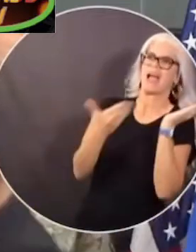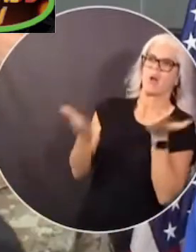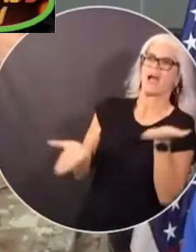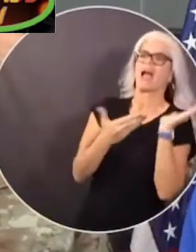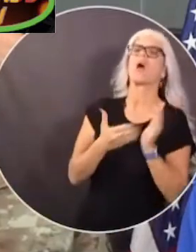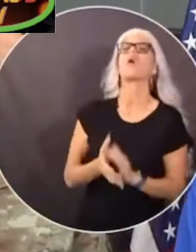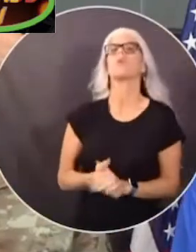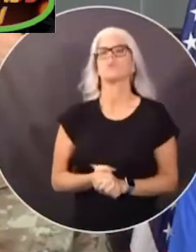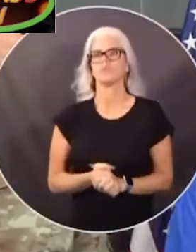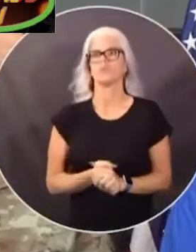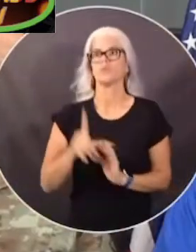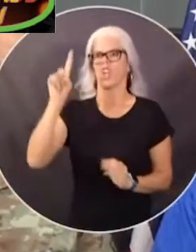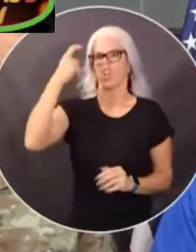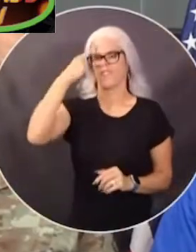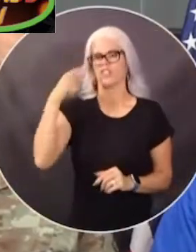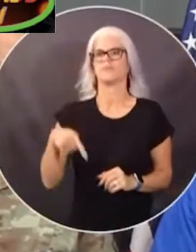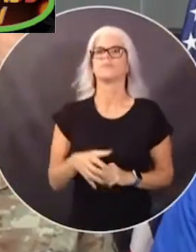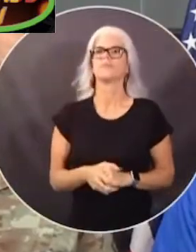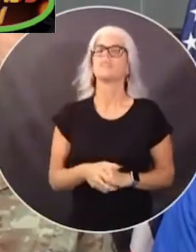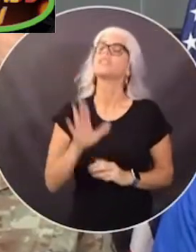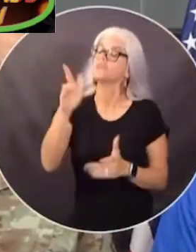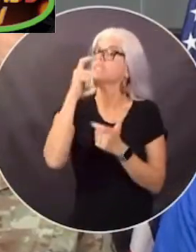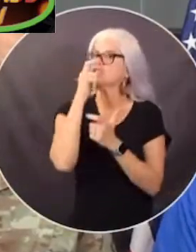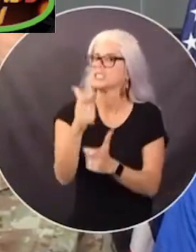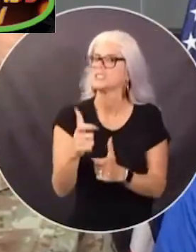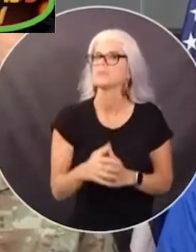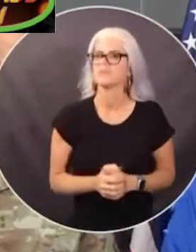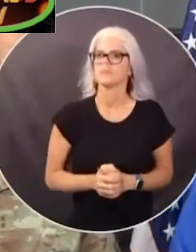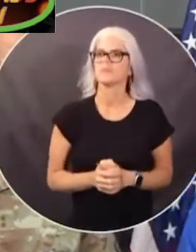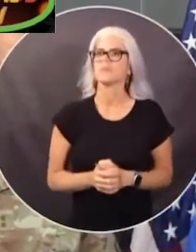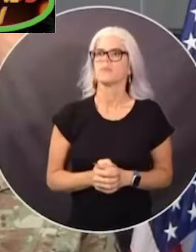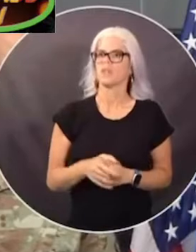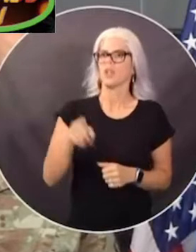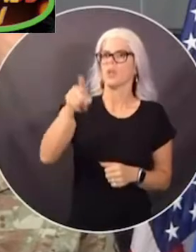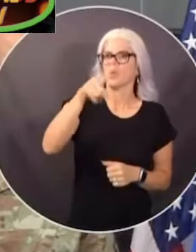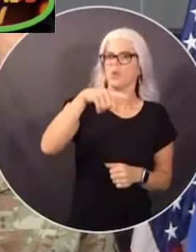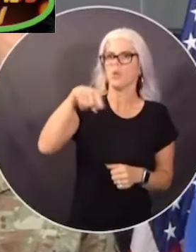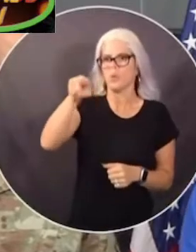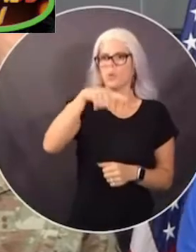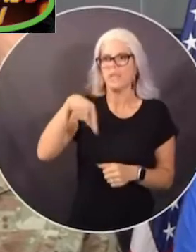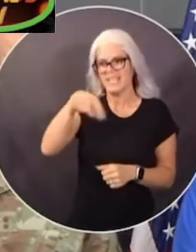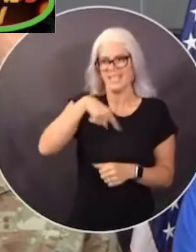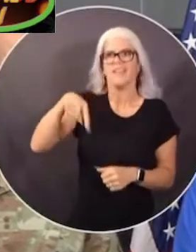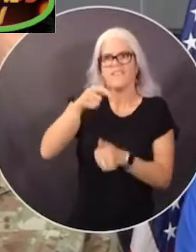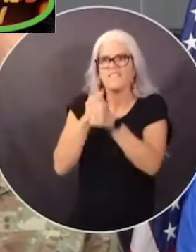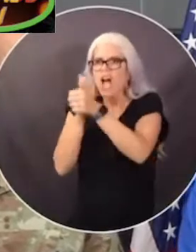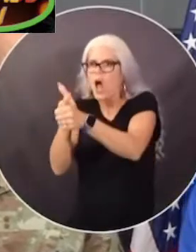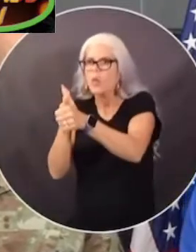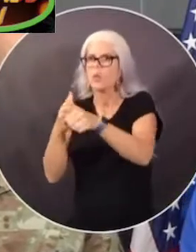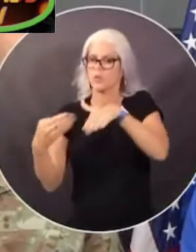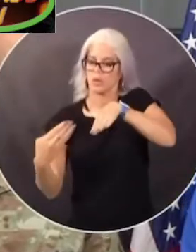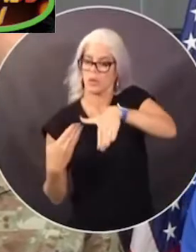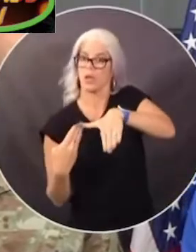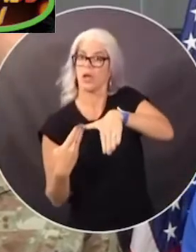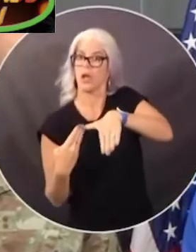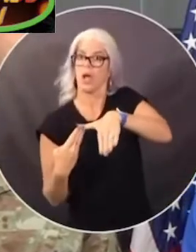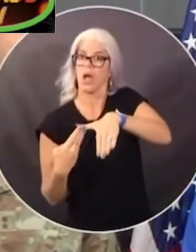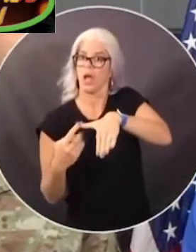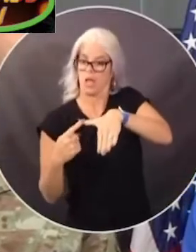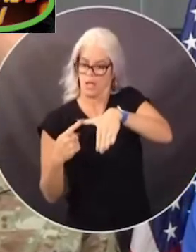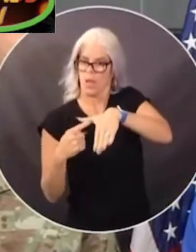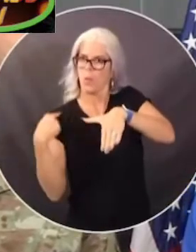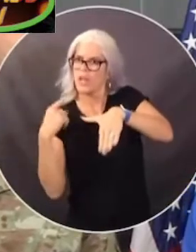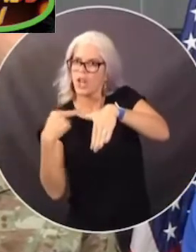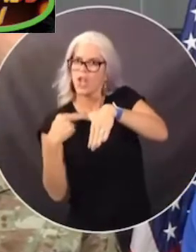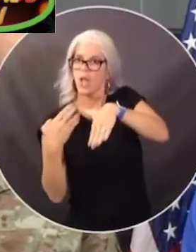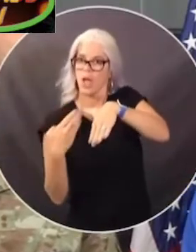interesting. Of course, you guys have been following the track. I mean, it was going to be maybe North Florida, then the Tampa. People were talking about one of the worst case scenarios.